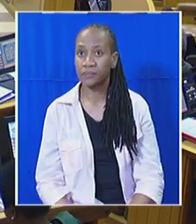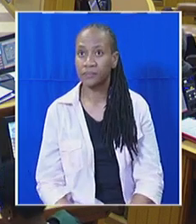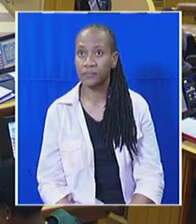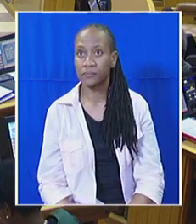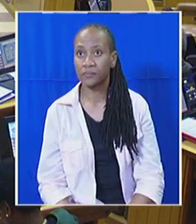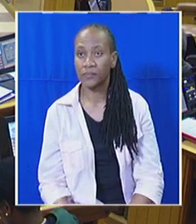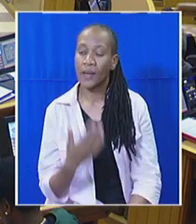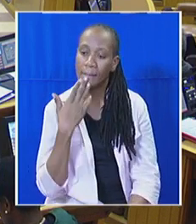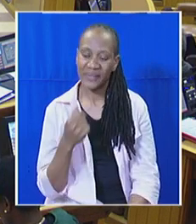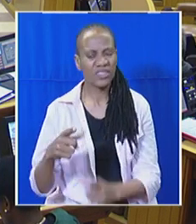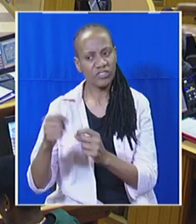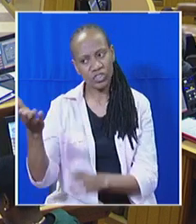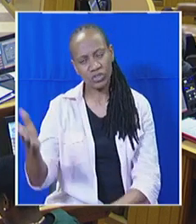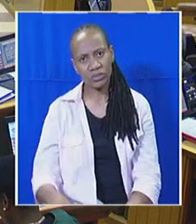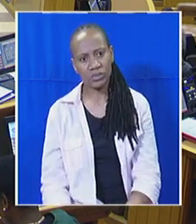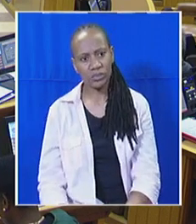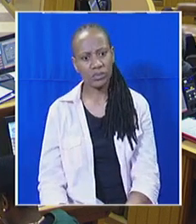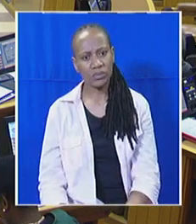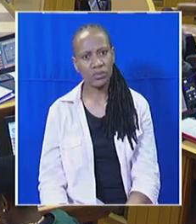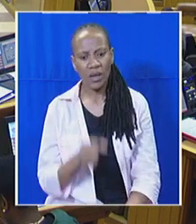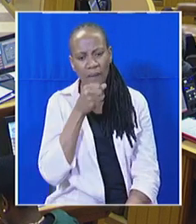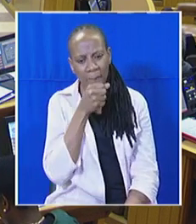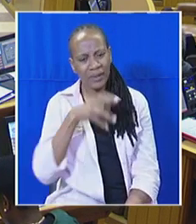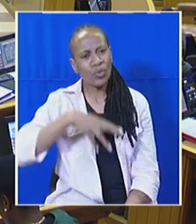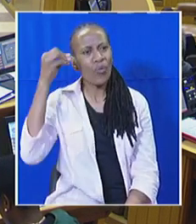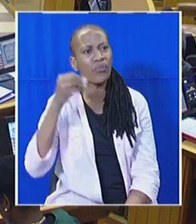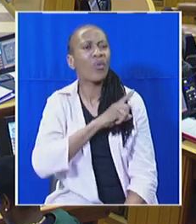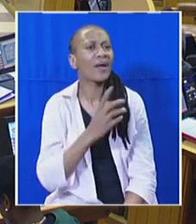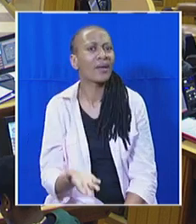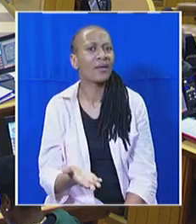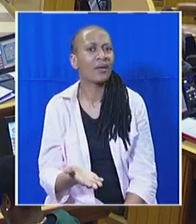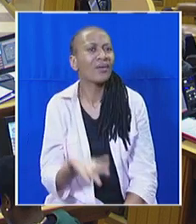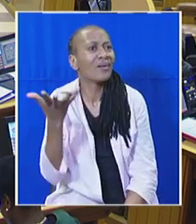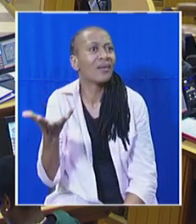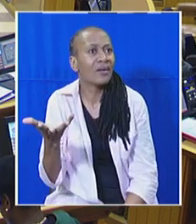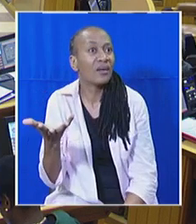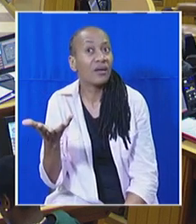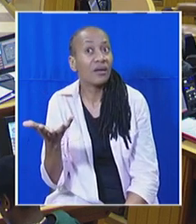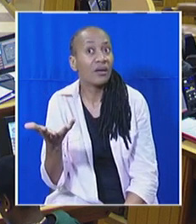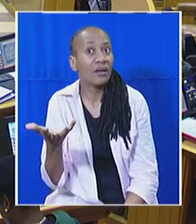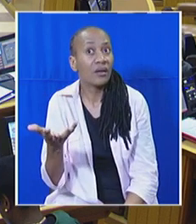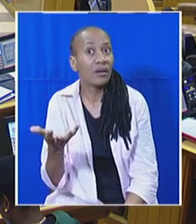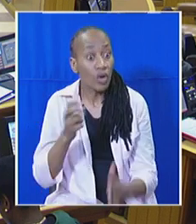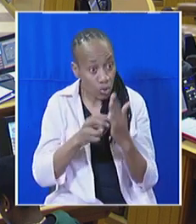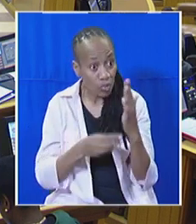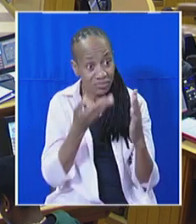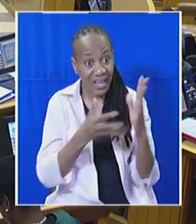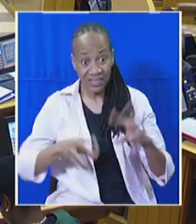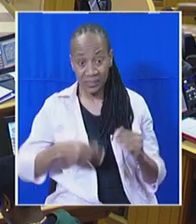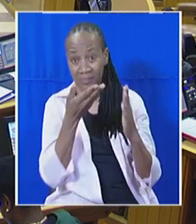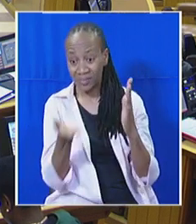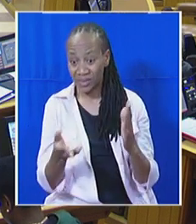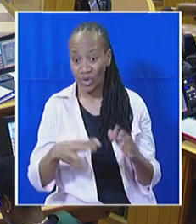you please be done? No, but why do you switch off mics? Why do you switch off mics? Is it part of the rules?